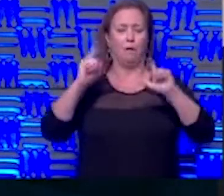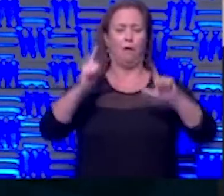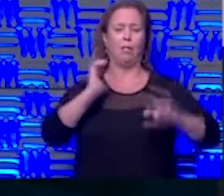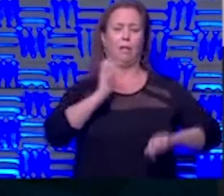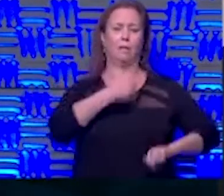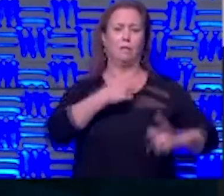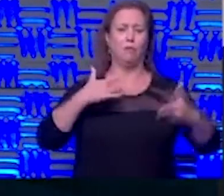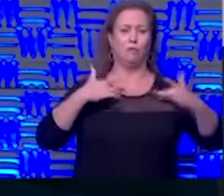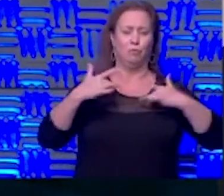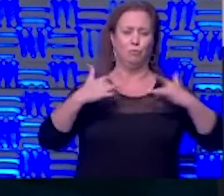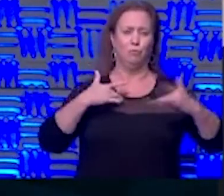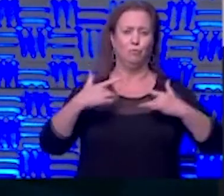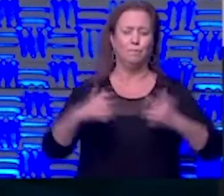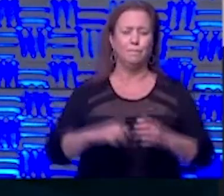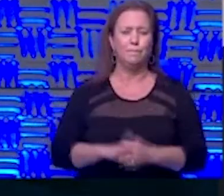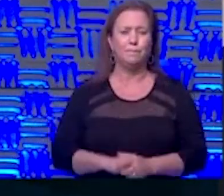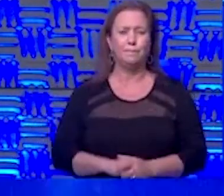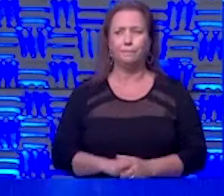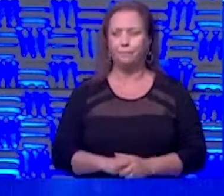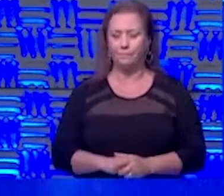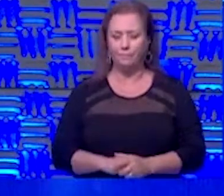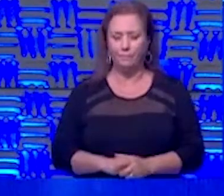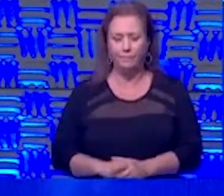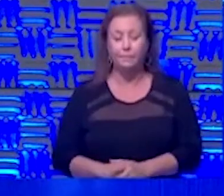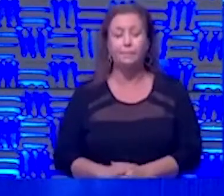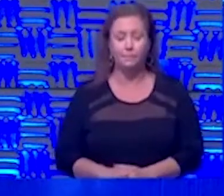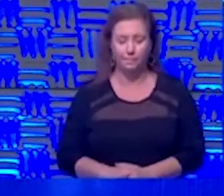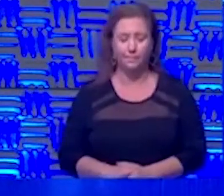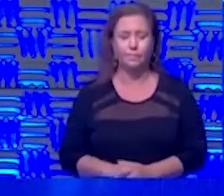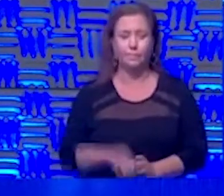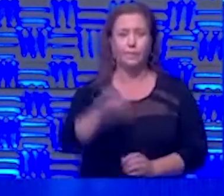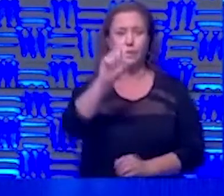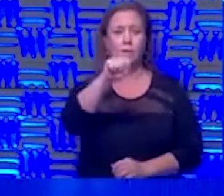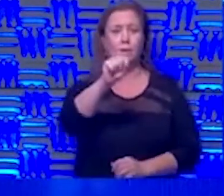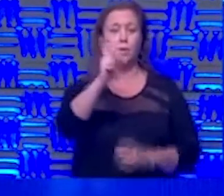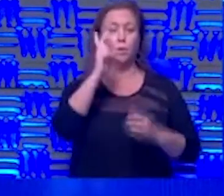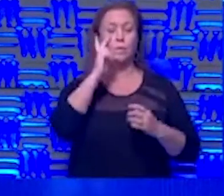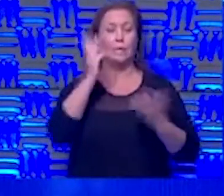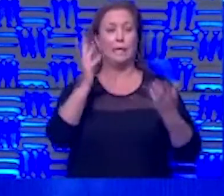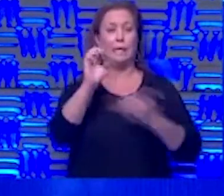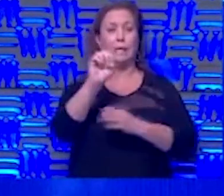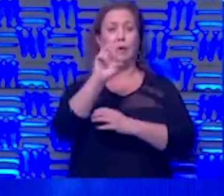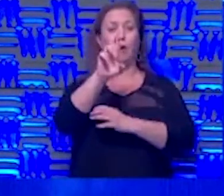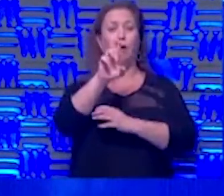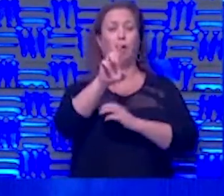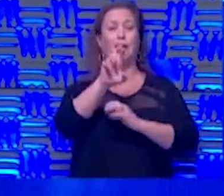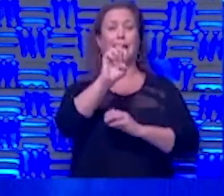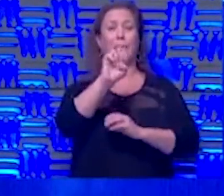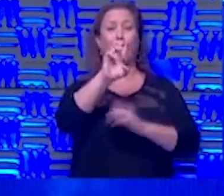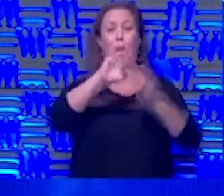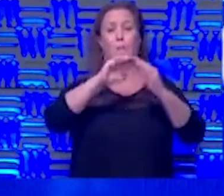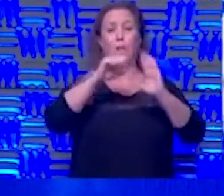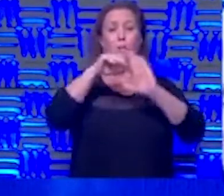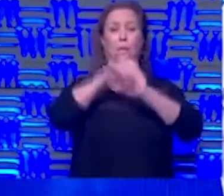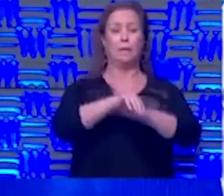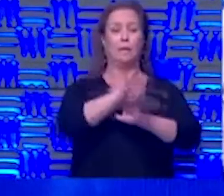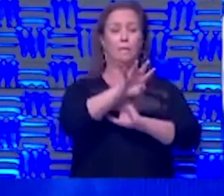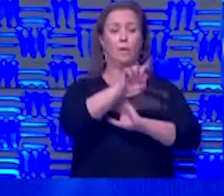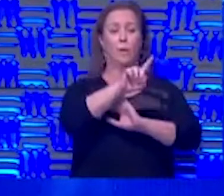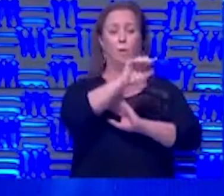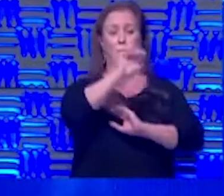concerned about. We've certainly seen the same thing here. Our emergency room volume went down 41%. Even as we close